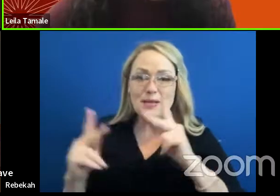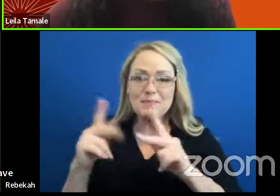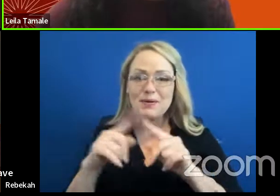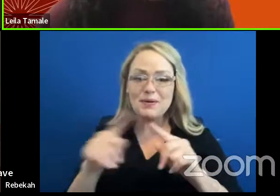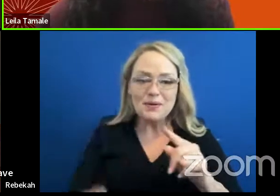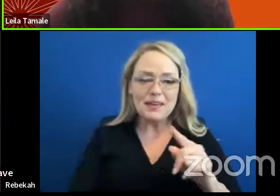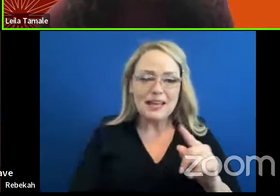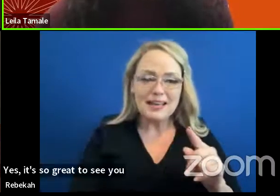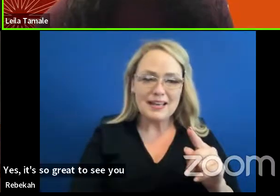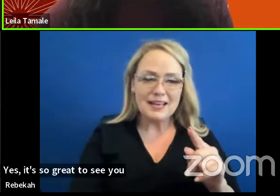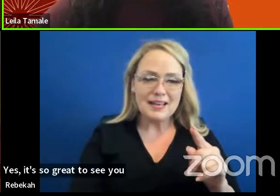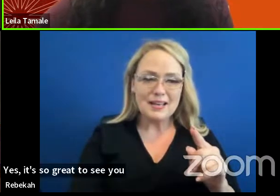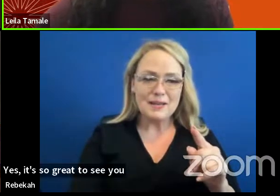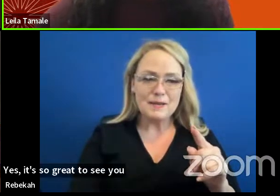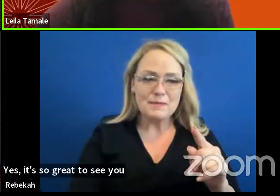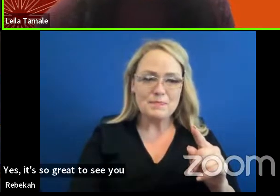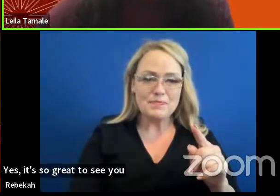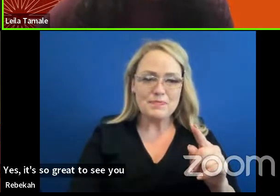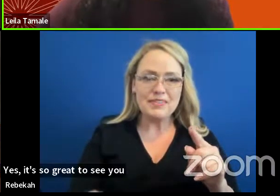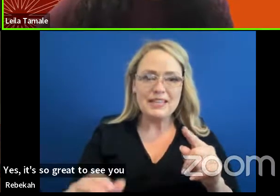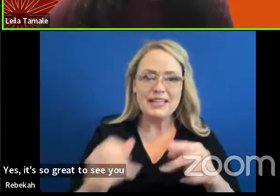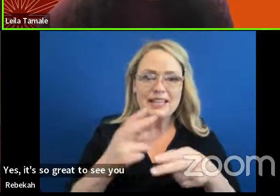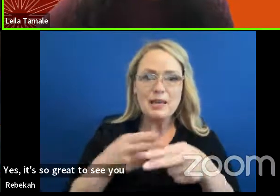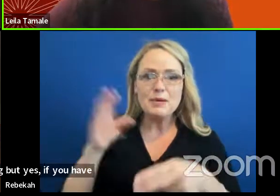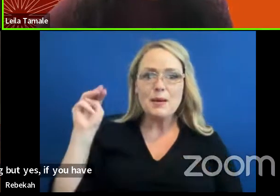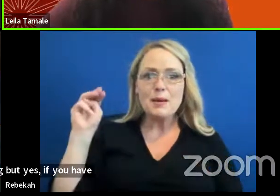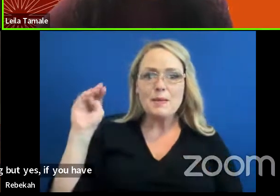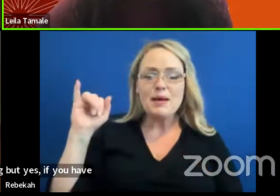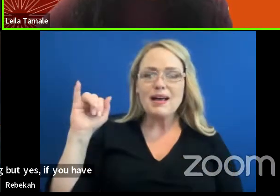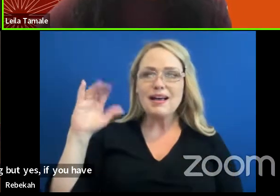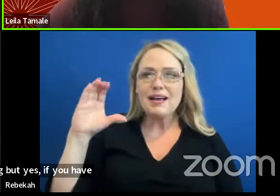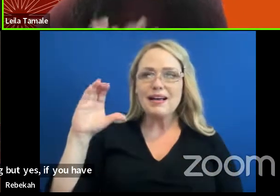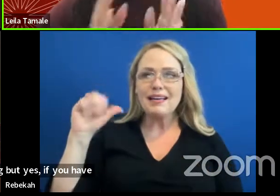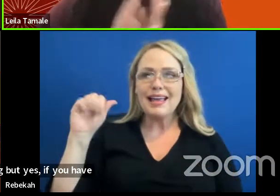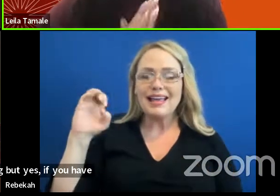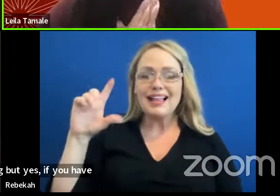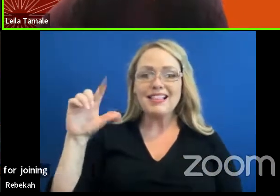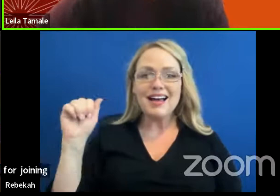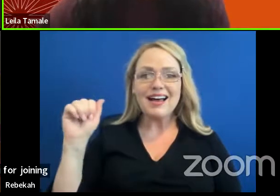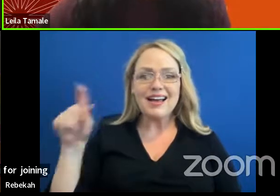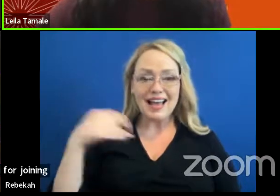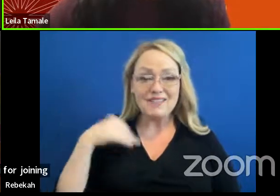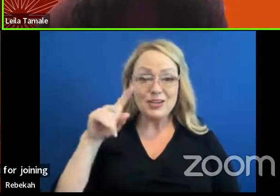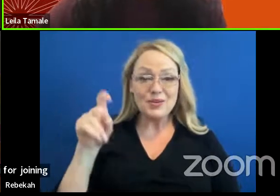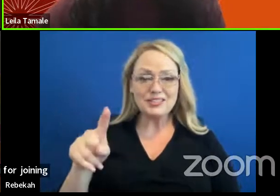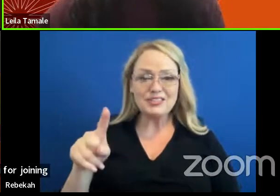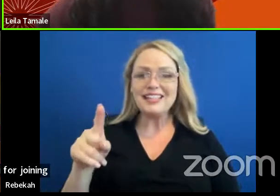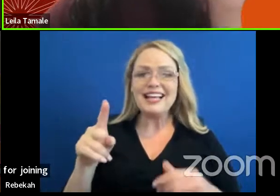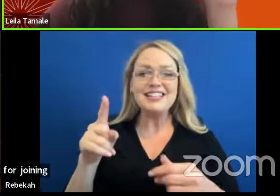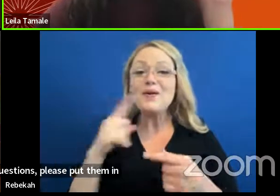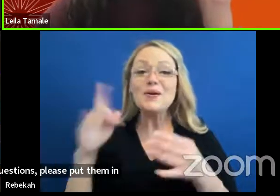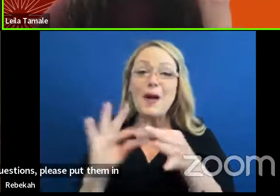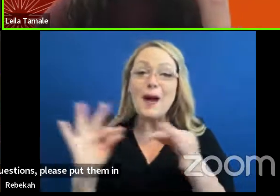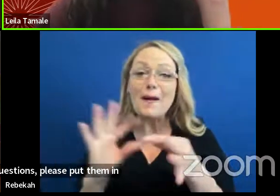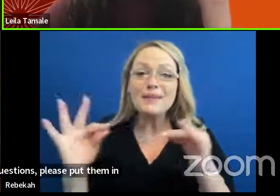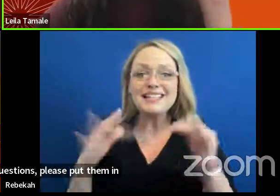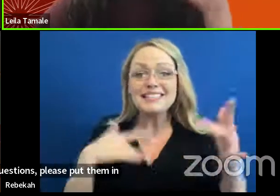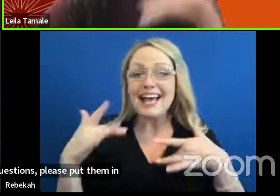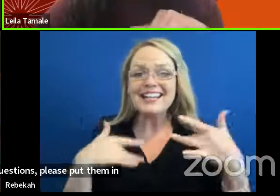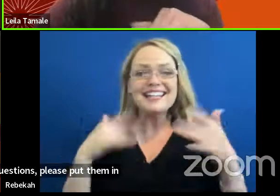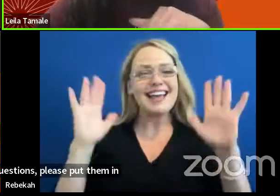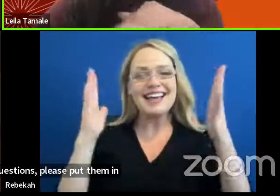Thank you for joining. But yes, if you have any questions, please put them in the Q&A section at